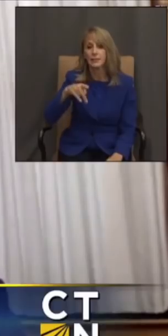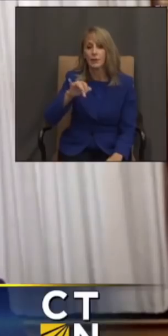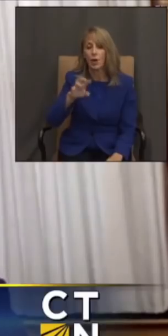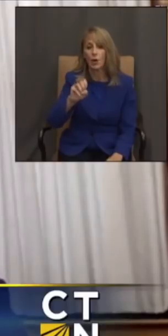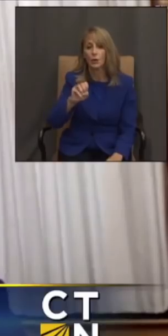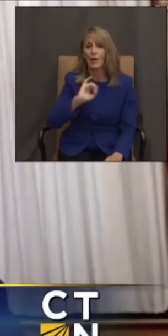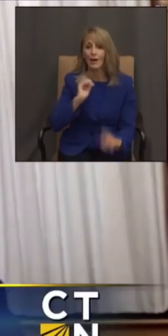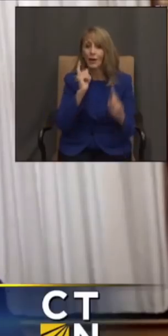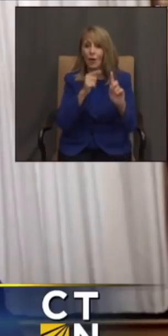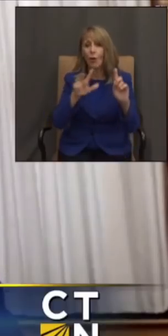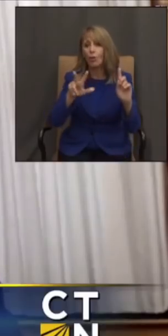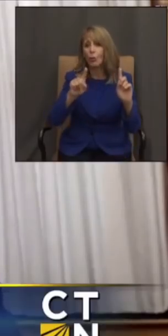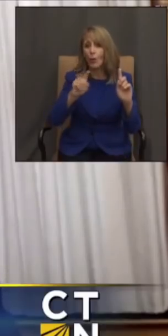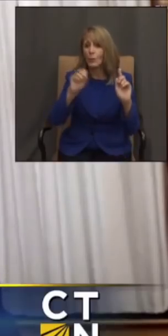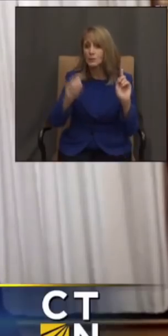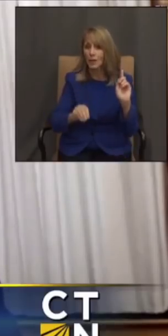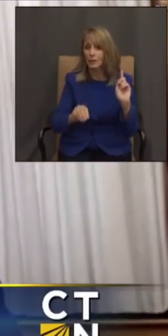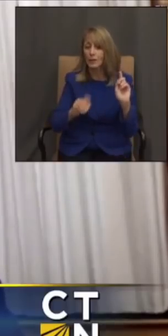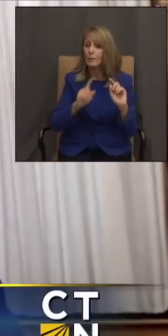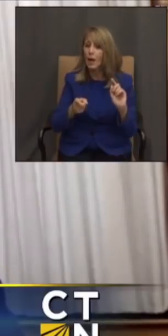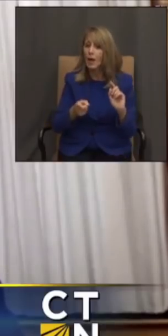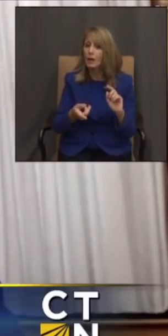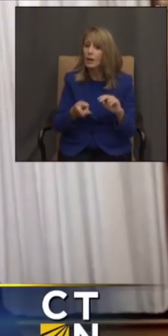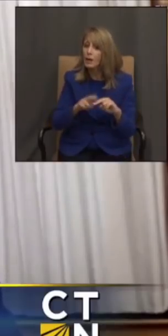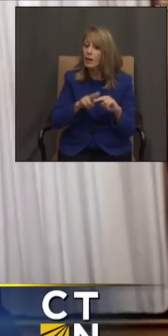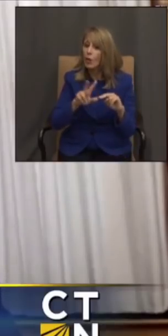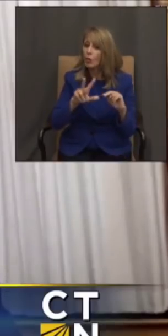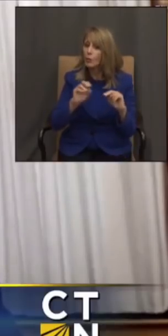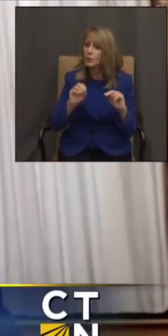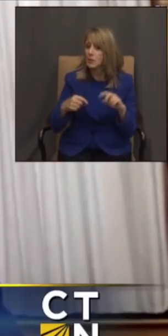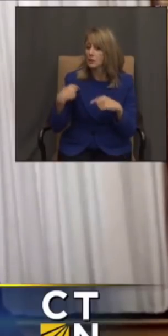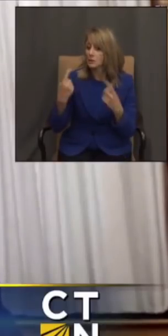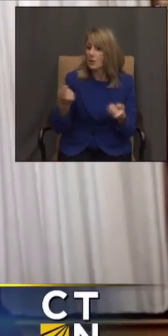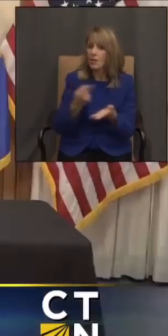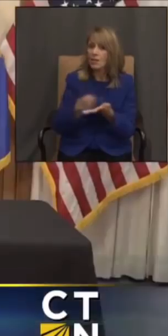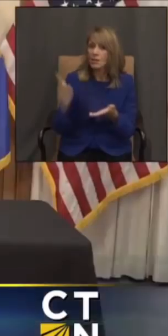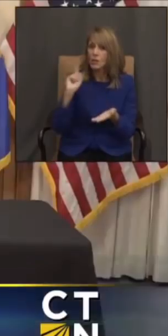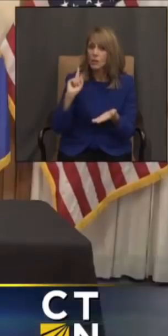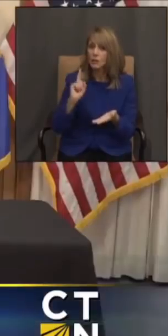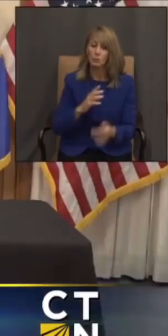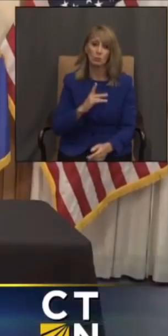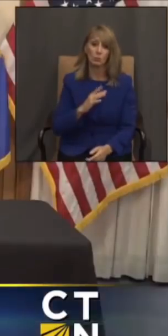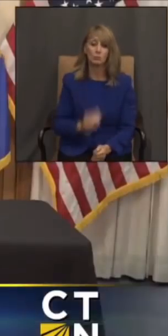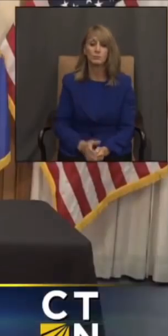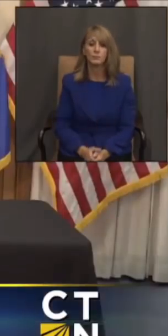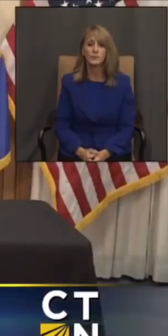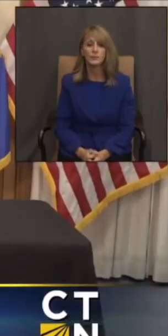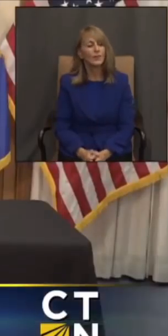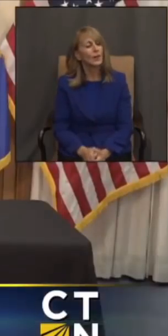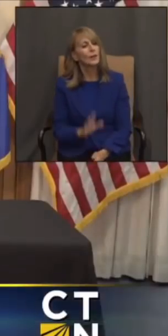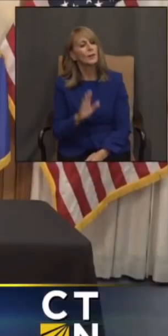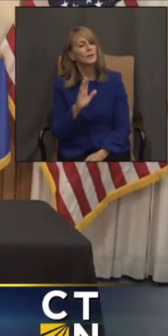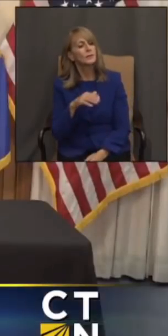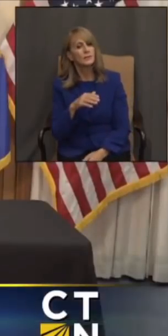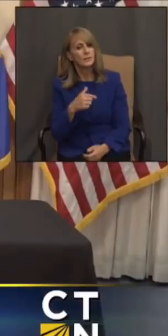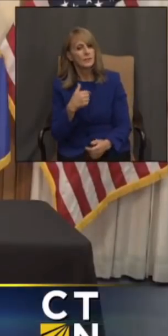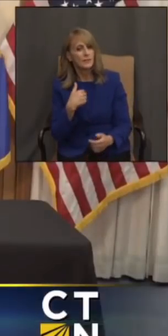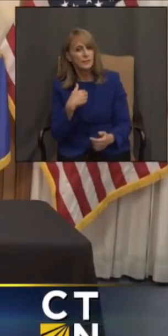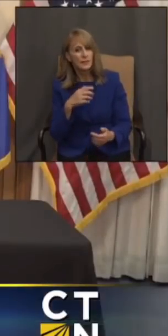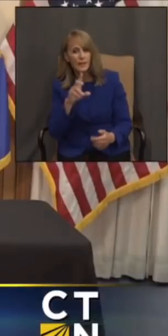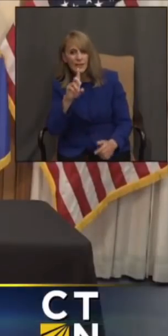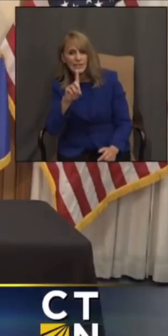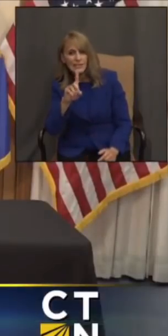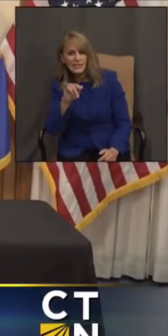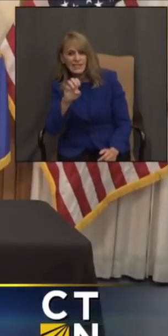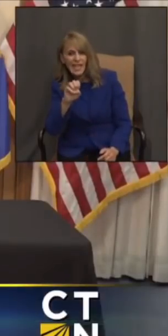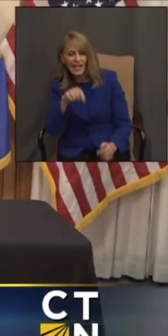of 31%, but moved up 3 percentage points since last week. And could you give me the date range of